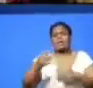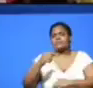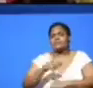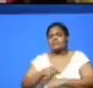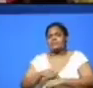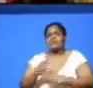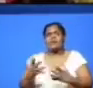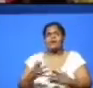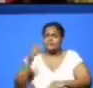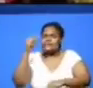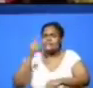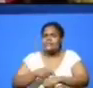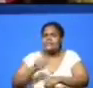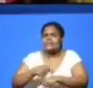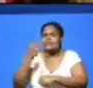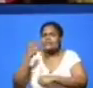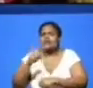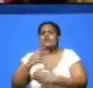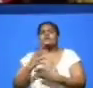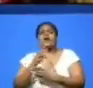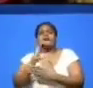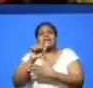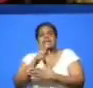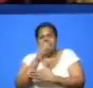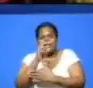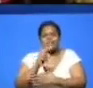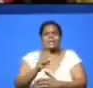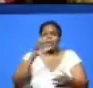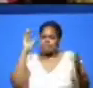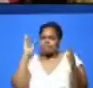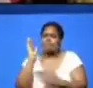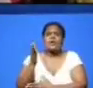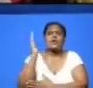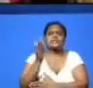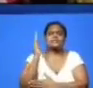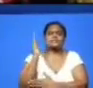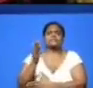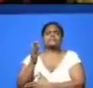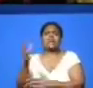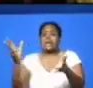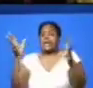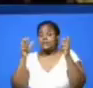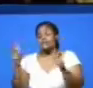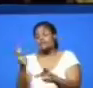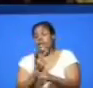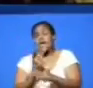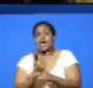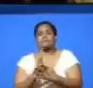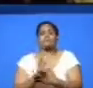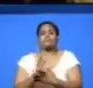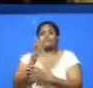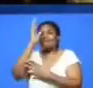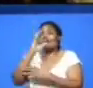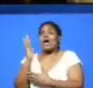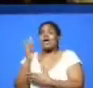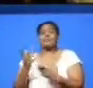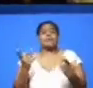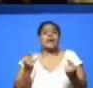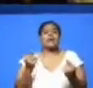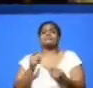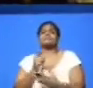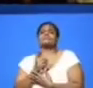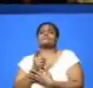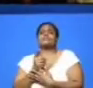it is time for an Elijah kind of preaching. Listen to me carefully. God will have a